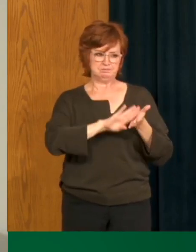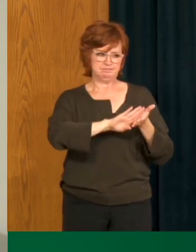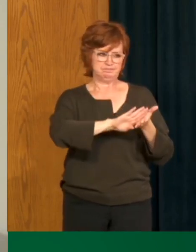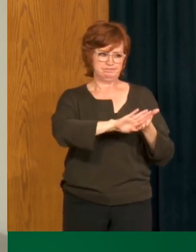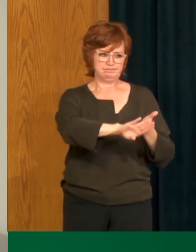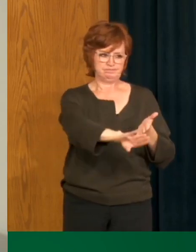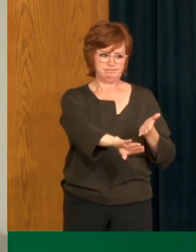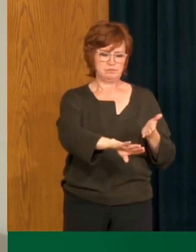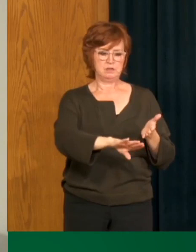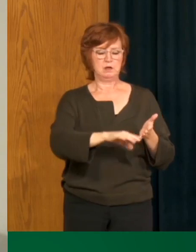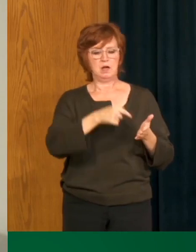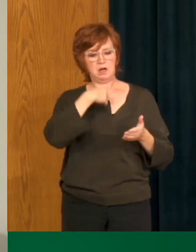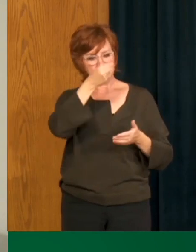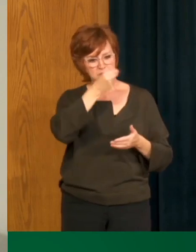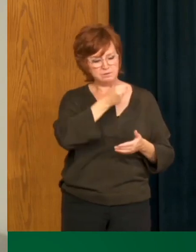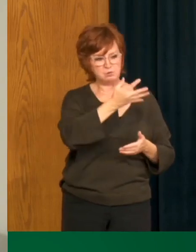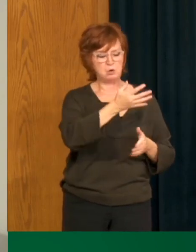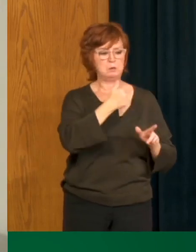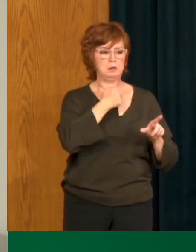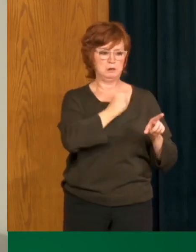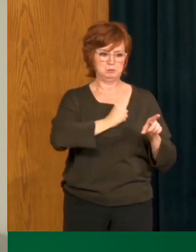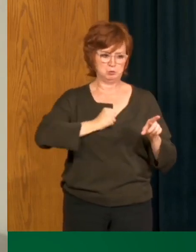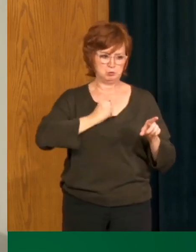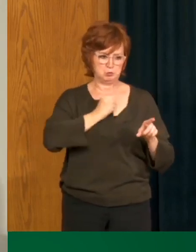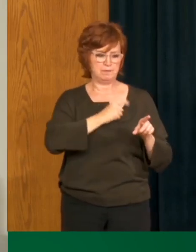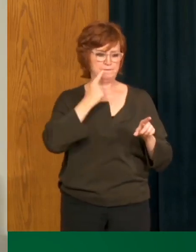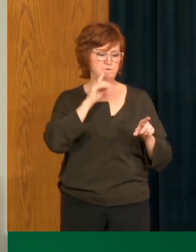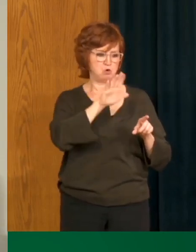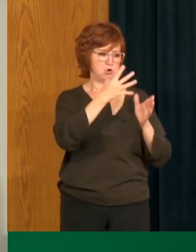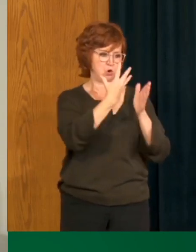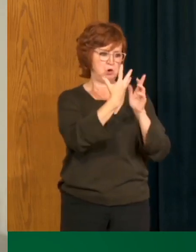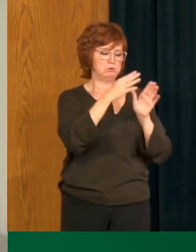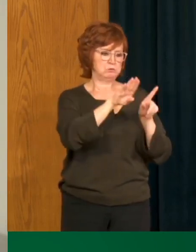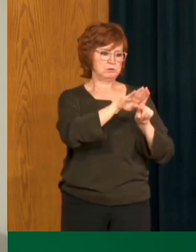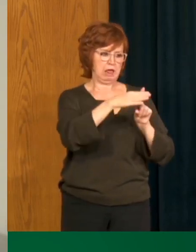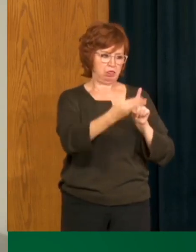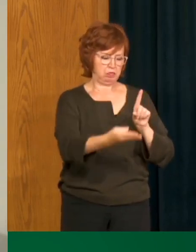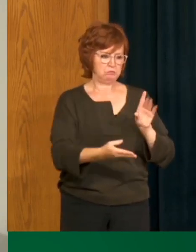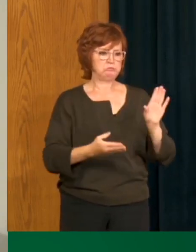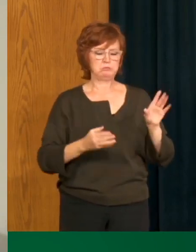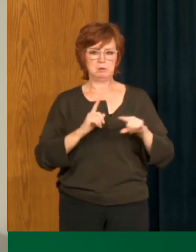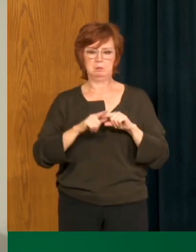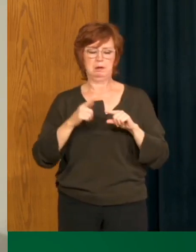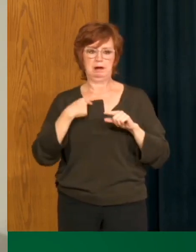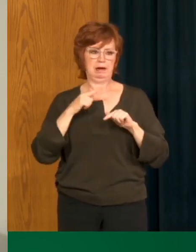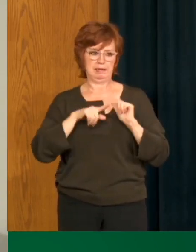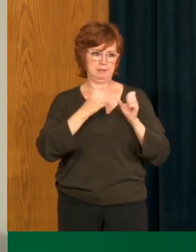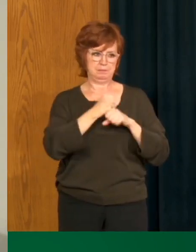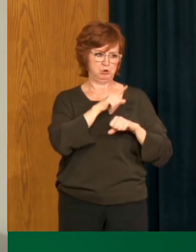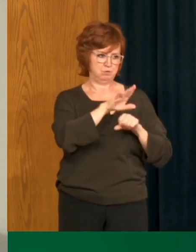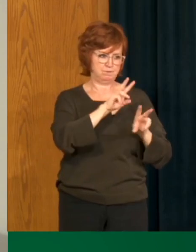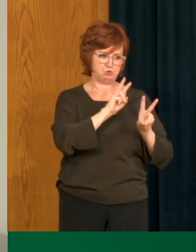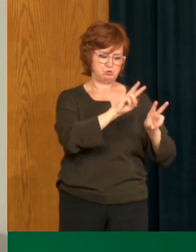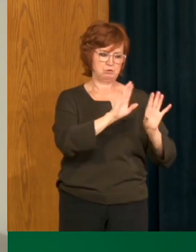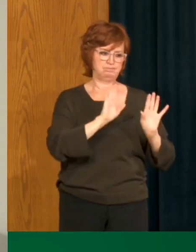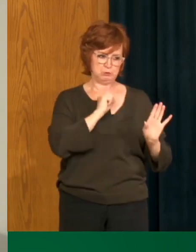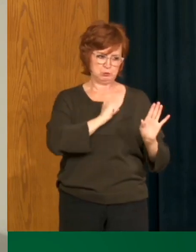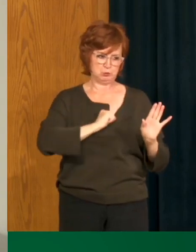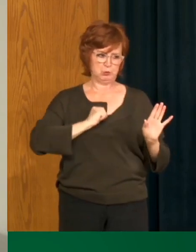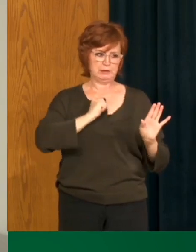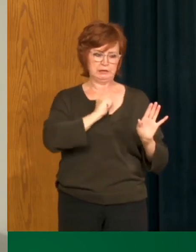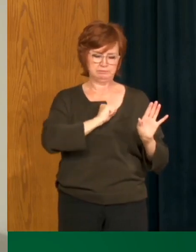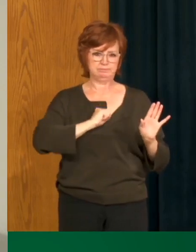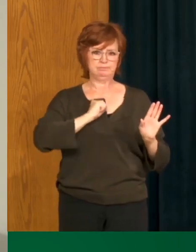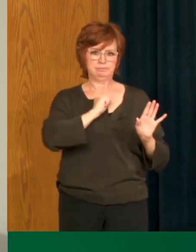similarly, many families have, rescheduled weddings or other important milestones. And I think that's what we will continue to have to